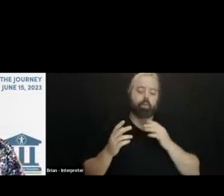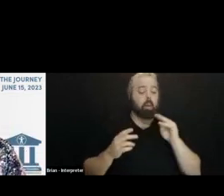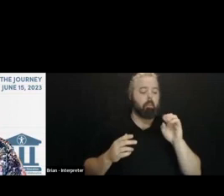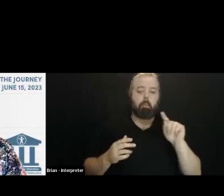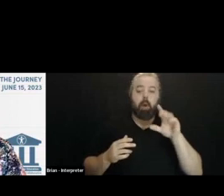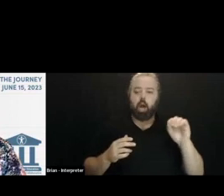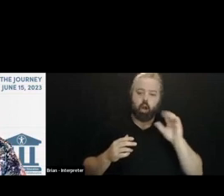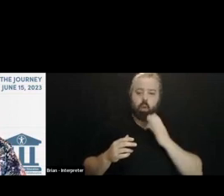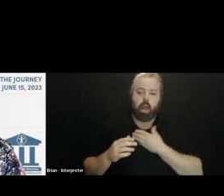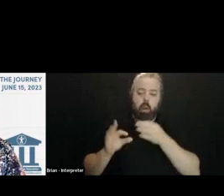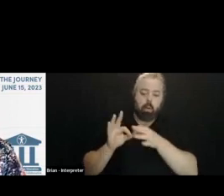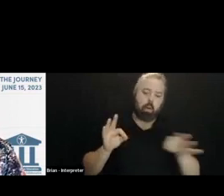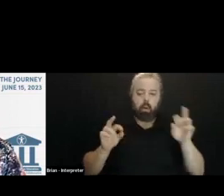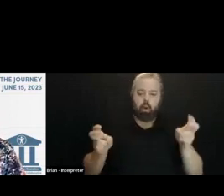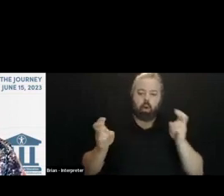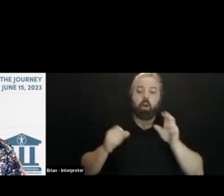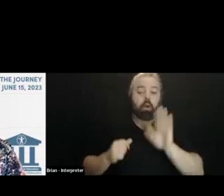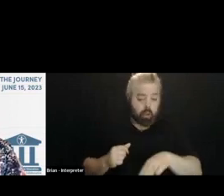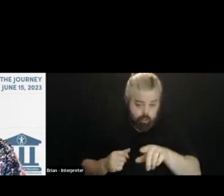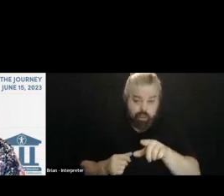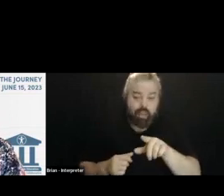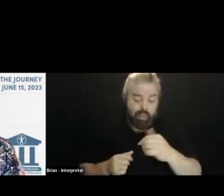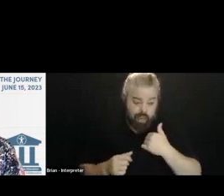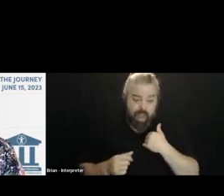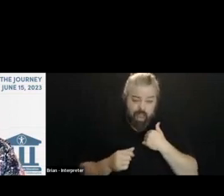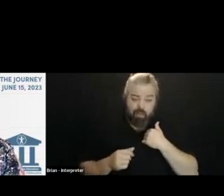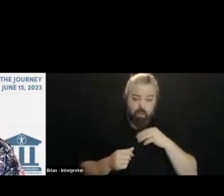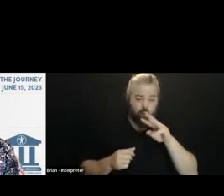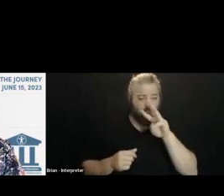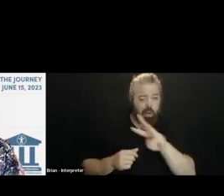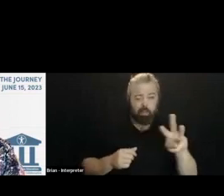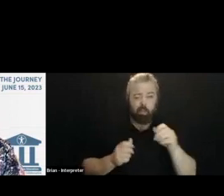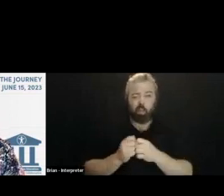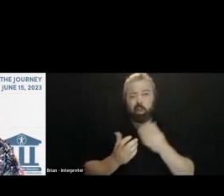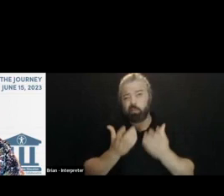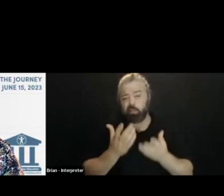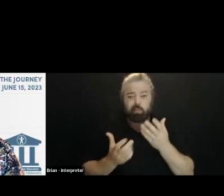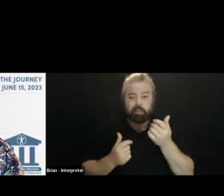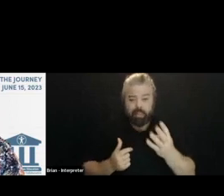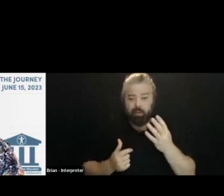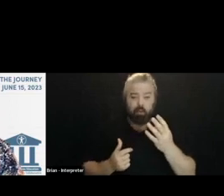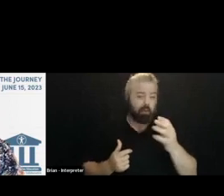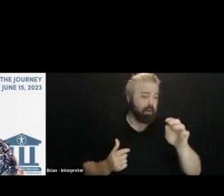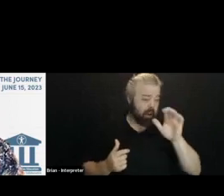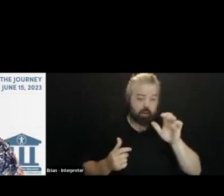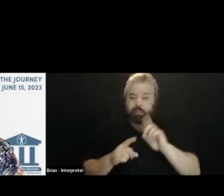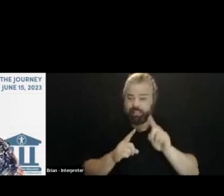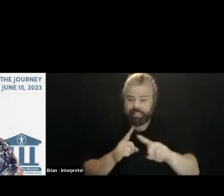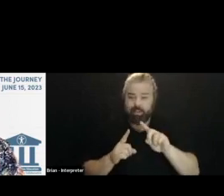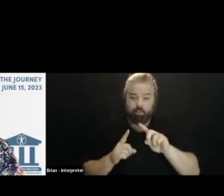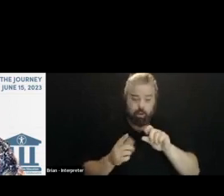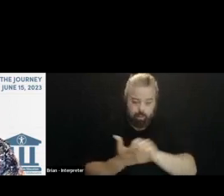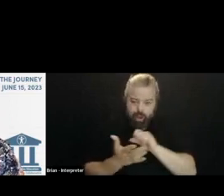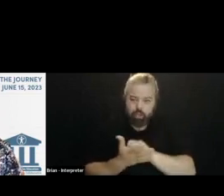accessibility. If you have a web page with probably hundreds of different pages or other internal